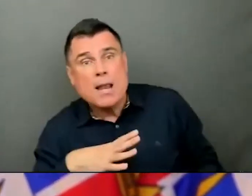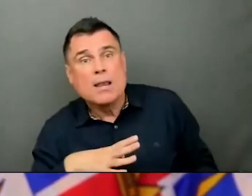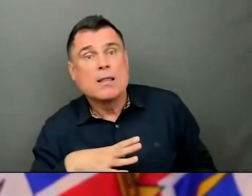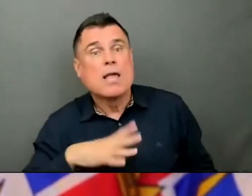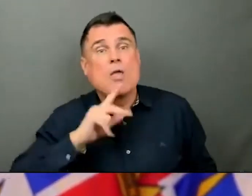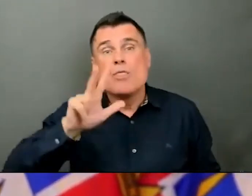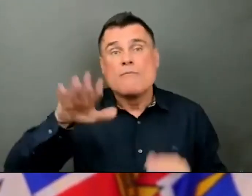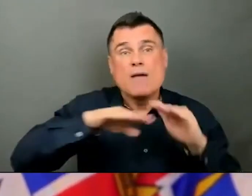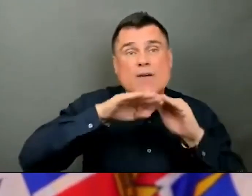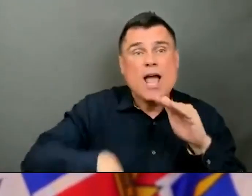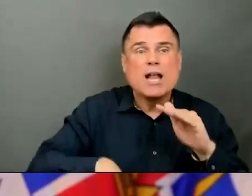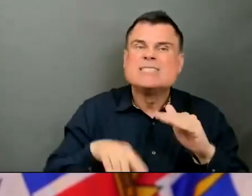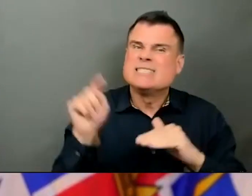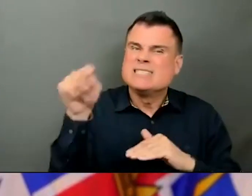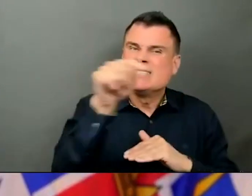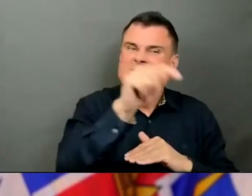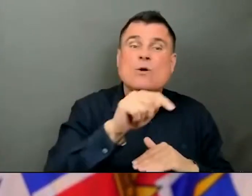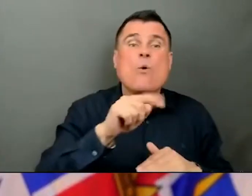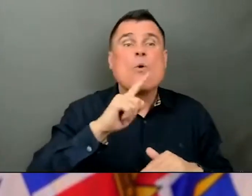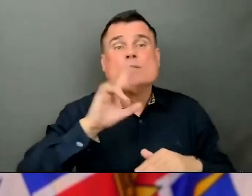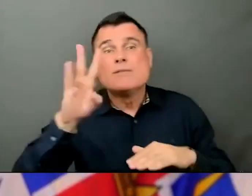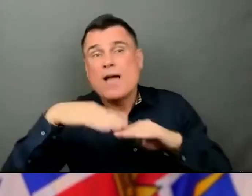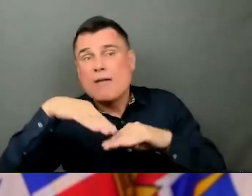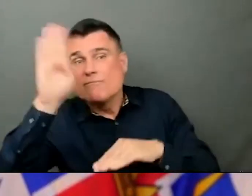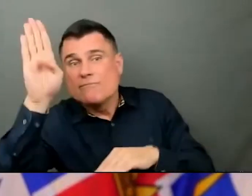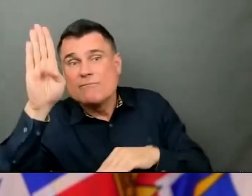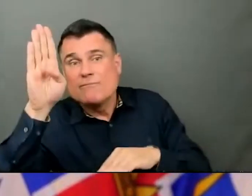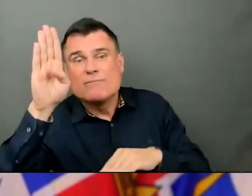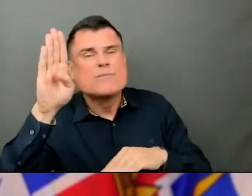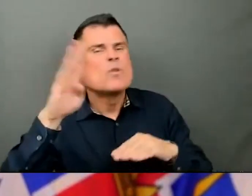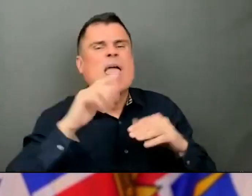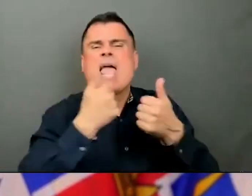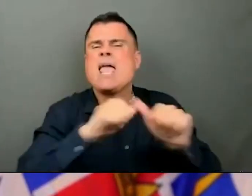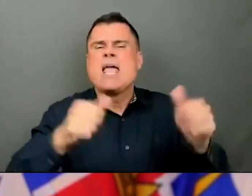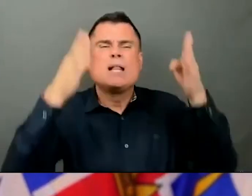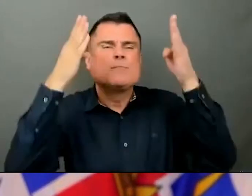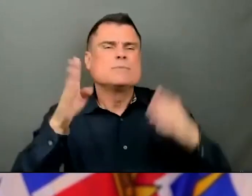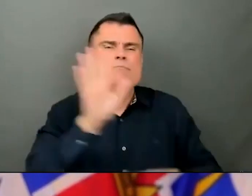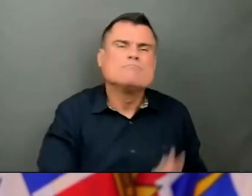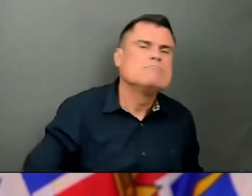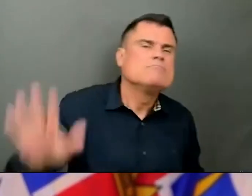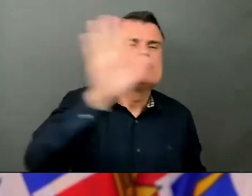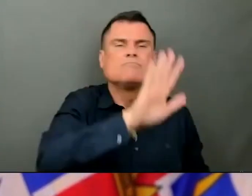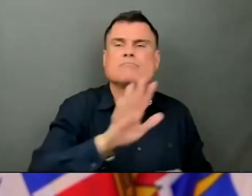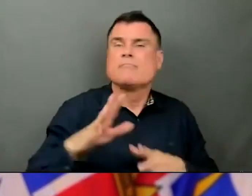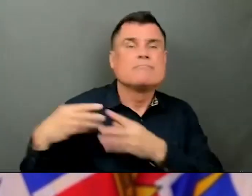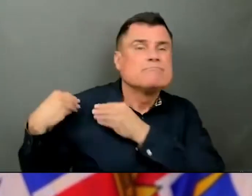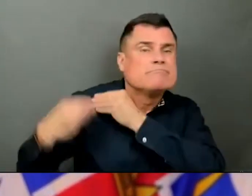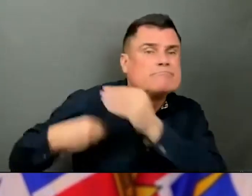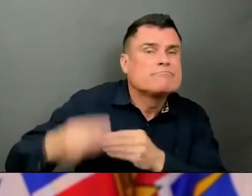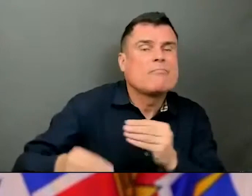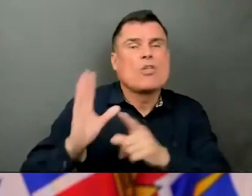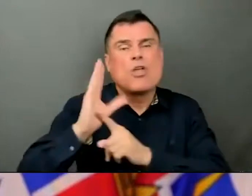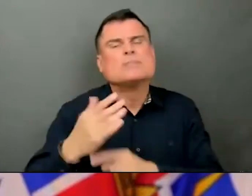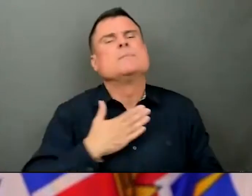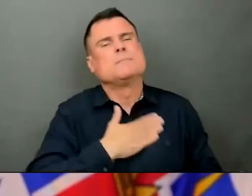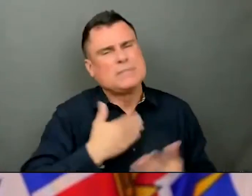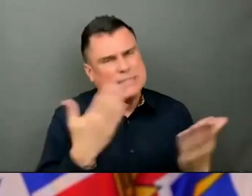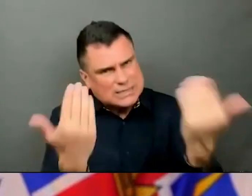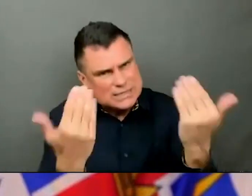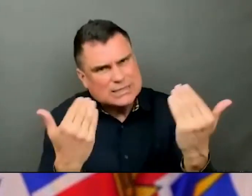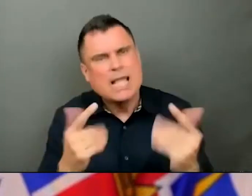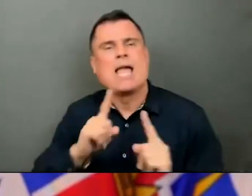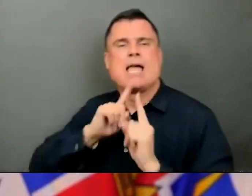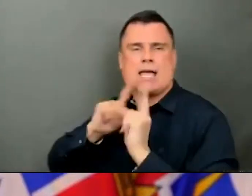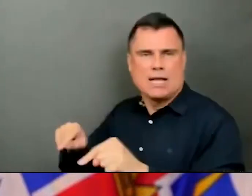people 75 and older, and anybody from different ethnic groups around the province. Please answer the survey. We want to hear